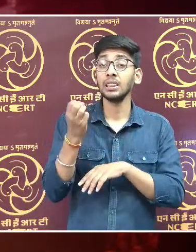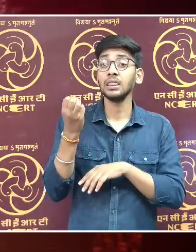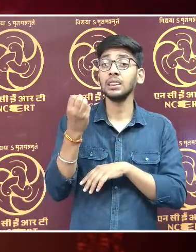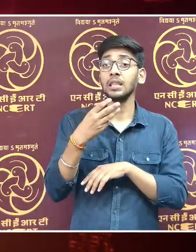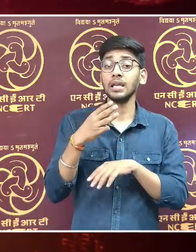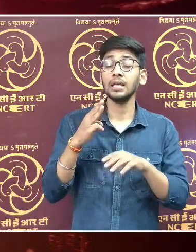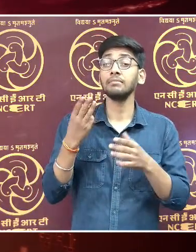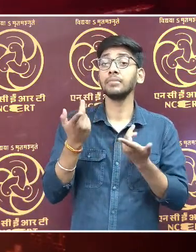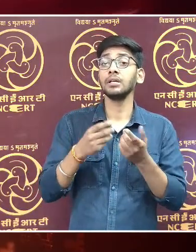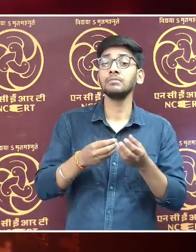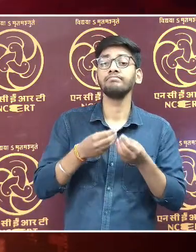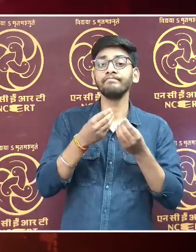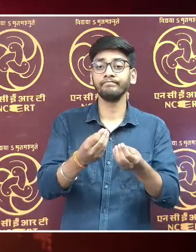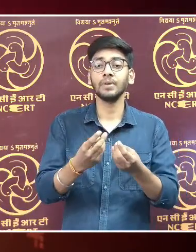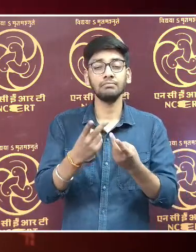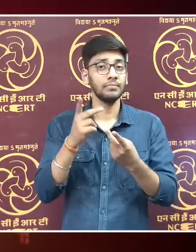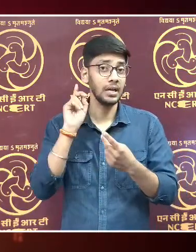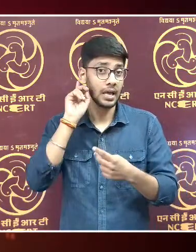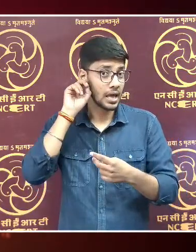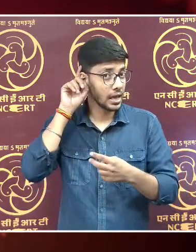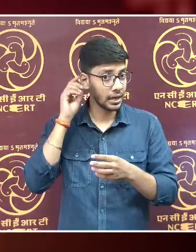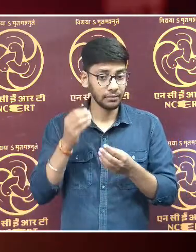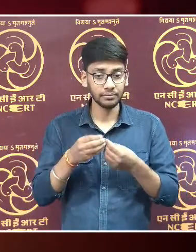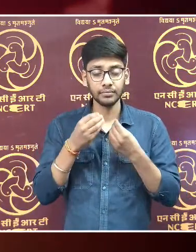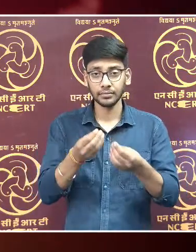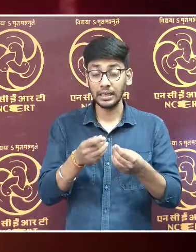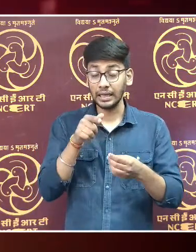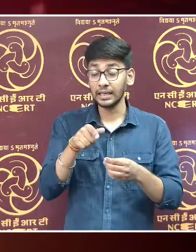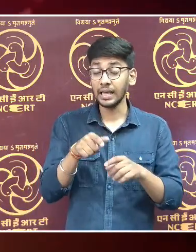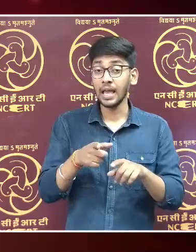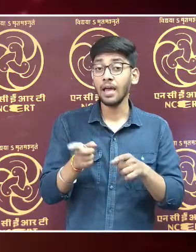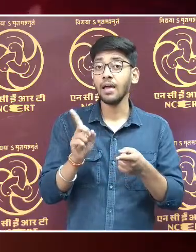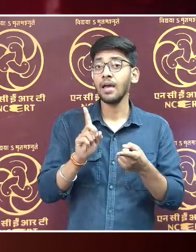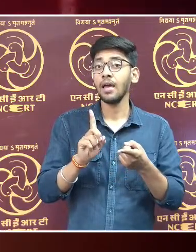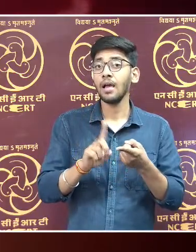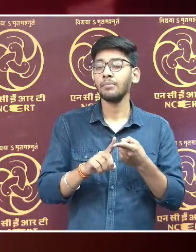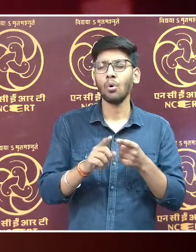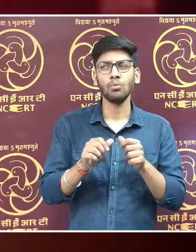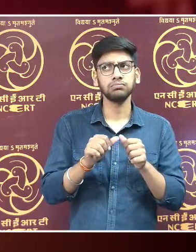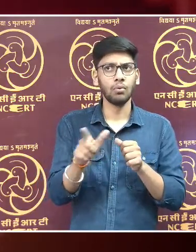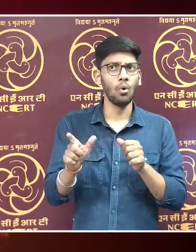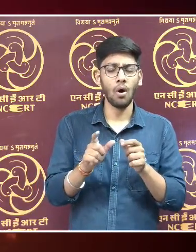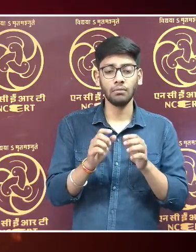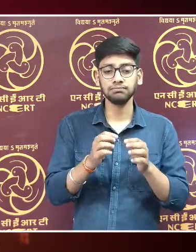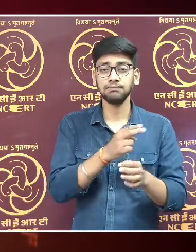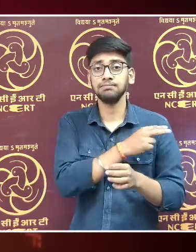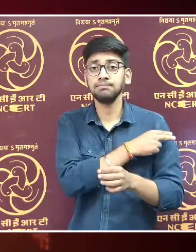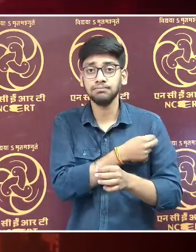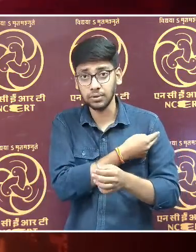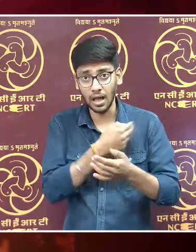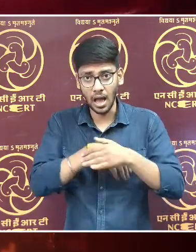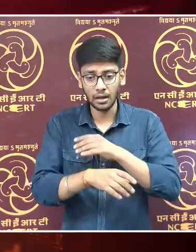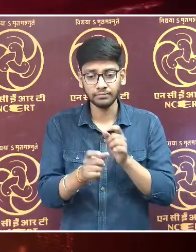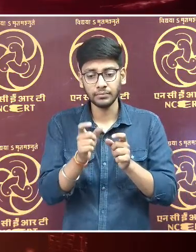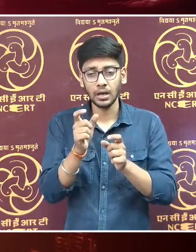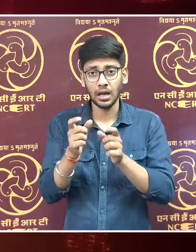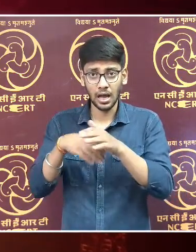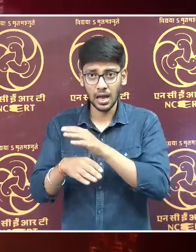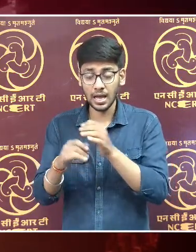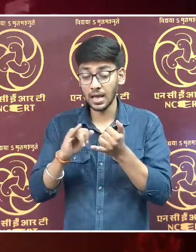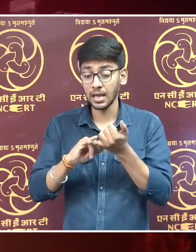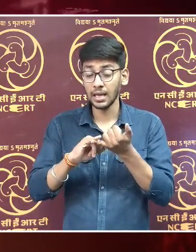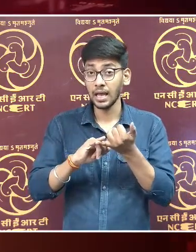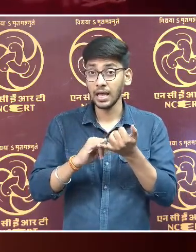to start providing with them hearing aid. So for that to happen, all the hospitals should have a facility to screen